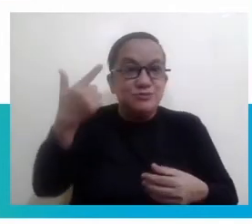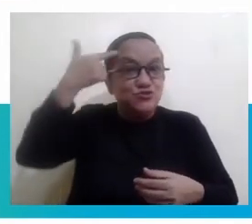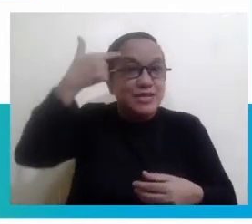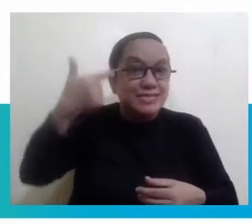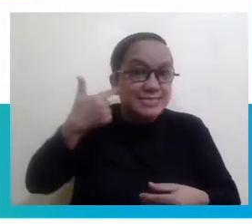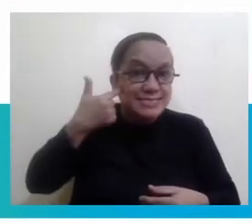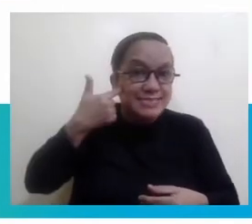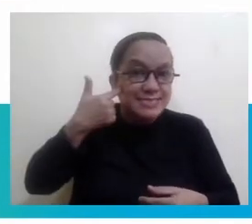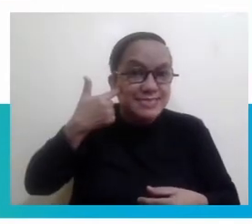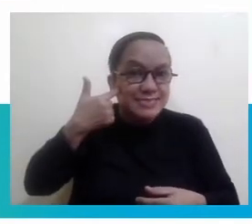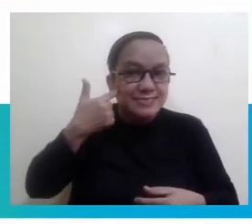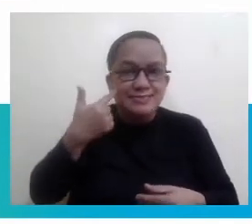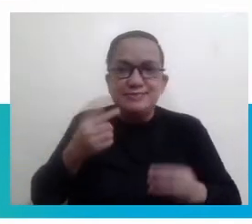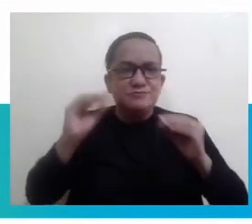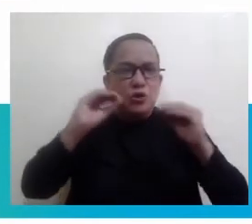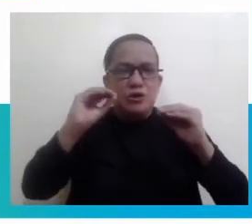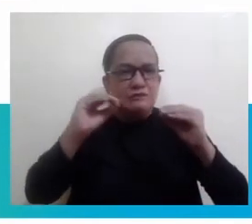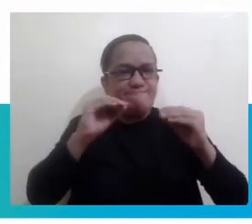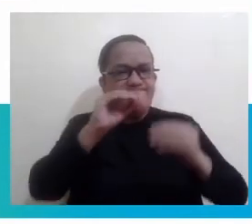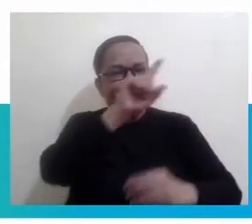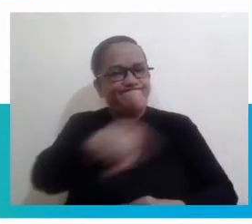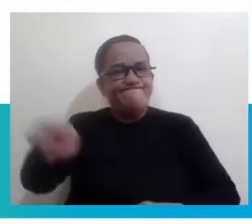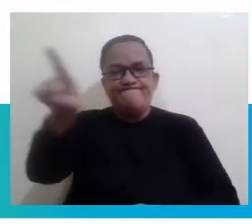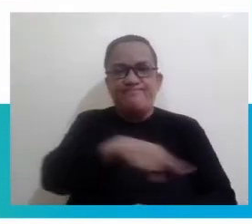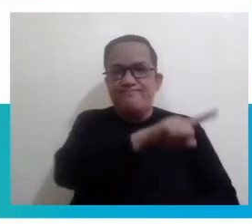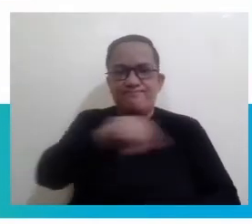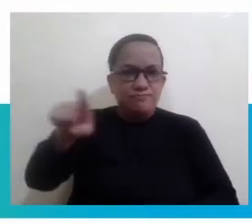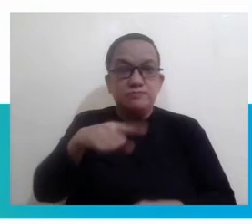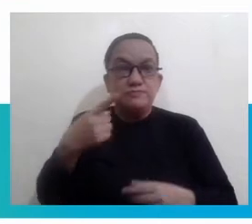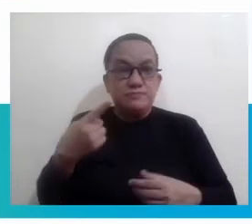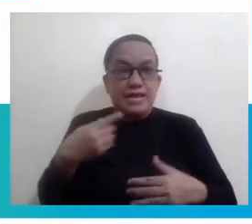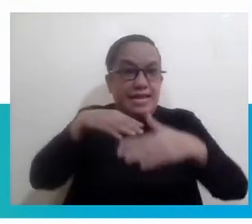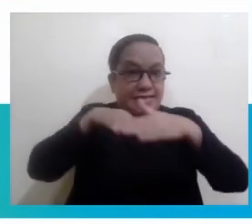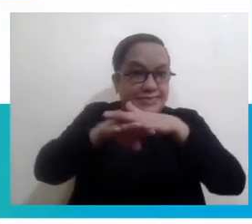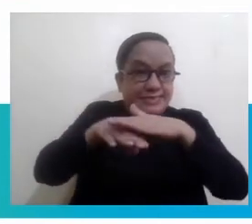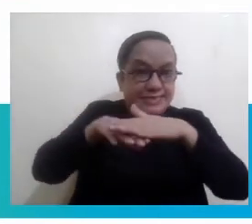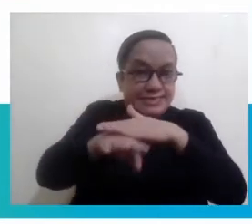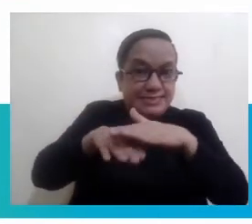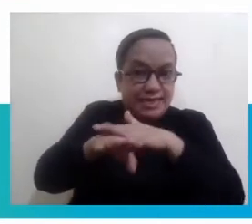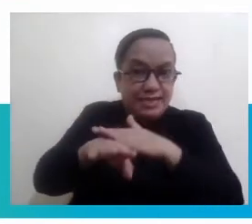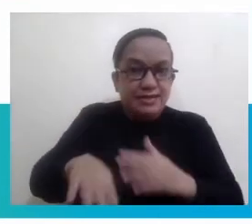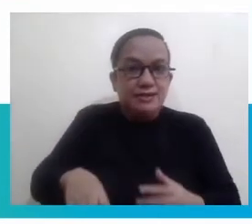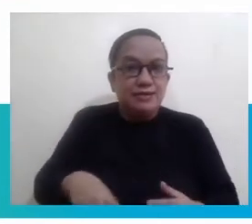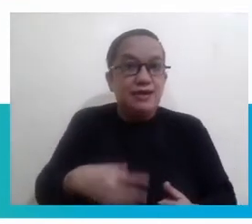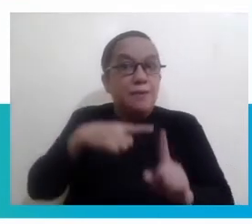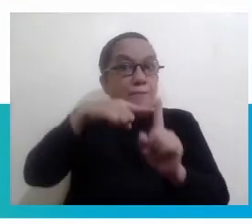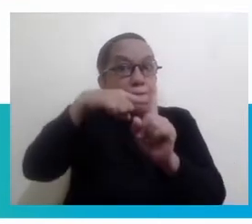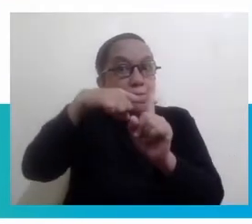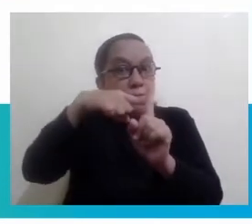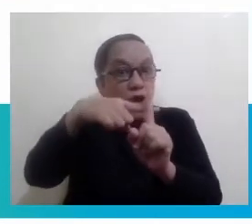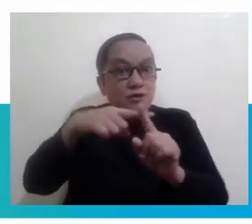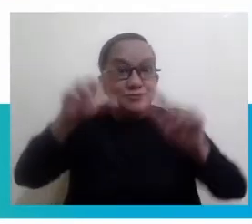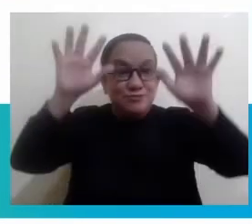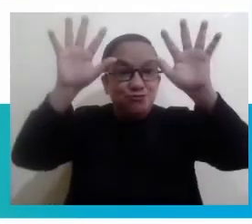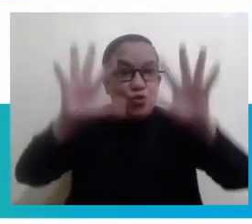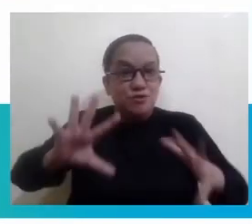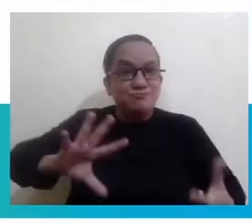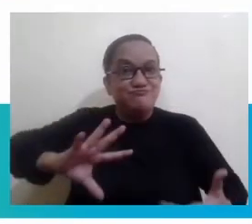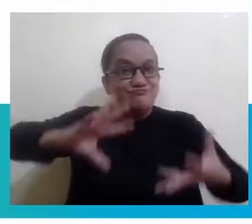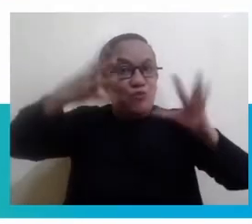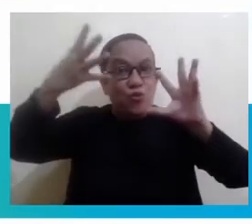be adaptive as well to climate strategies, be disaster ready and plastic